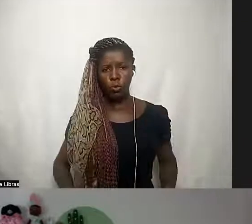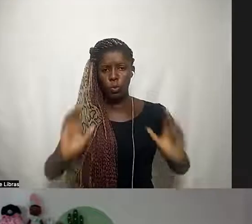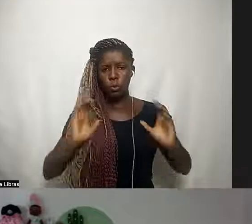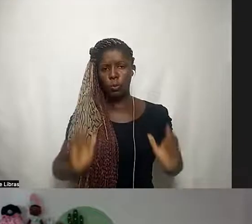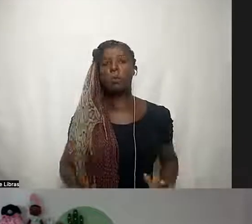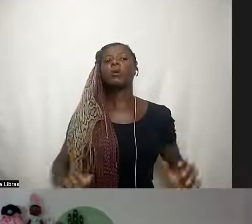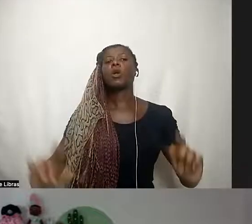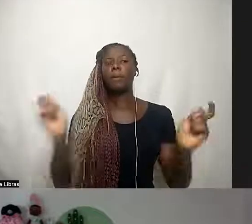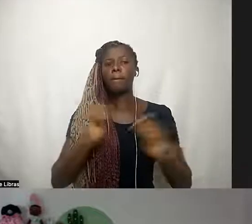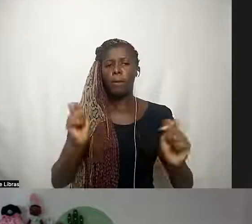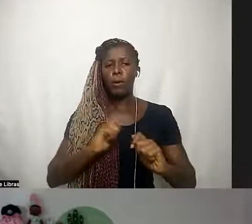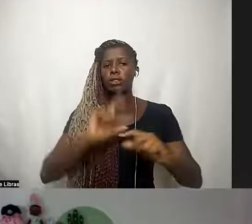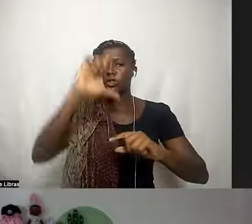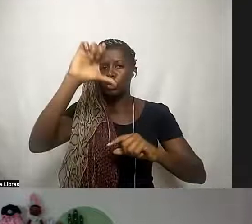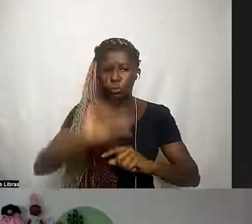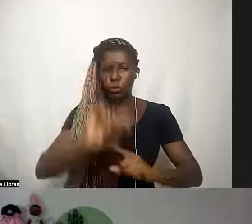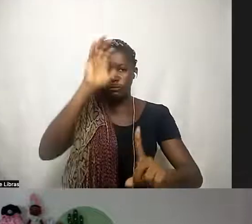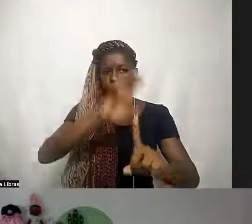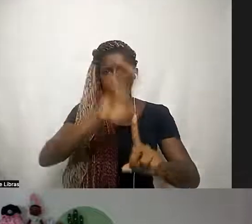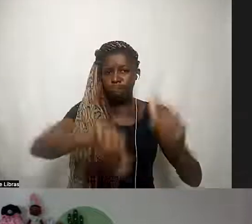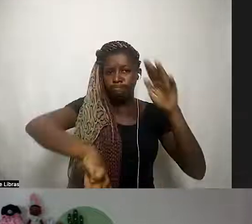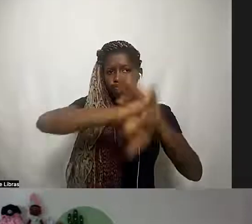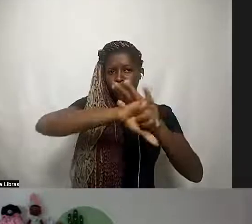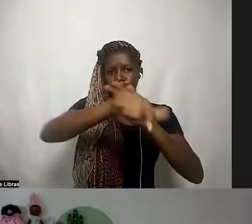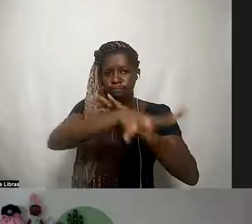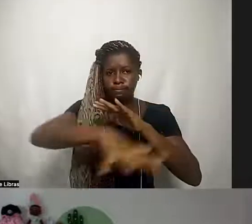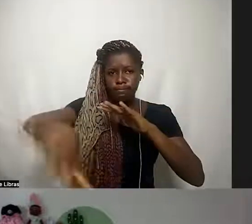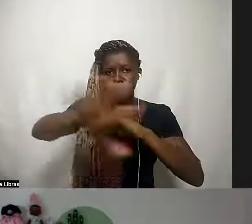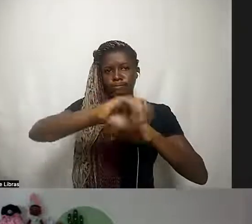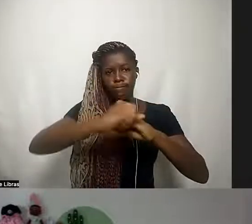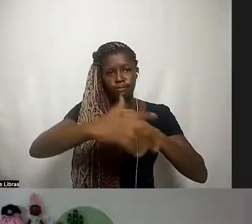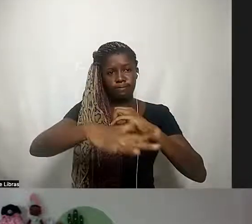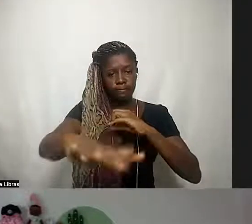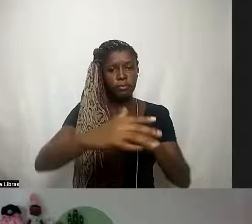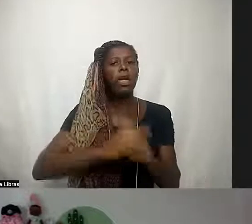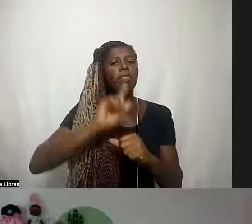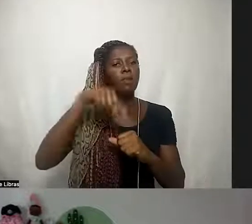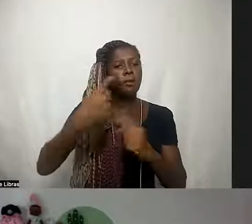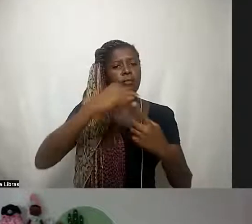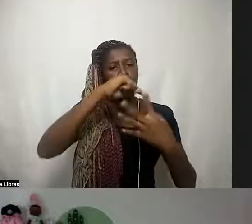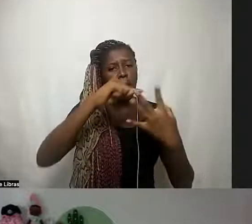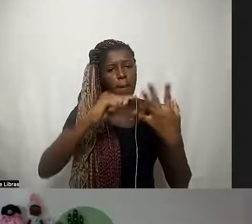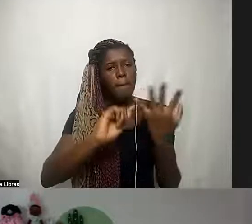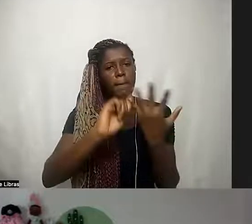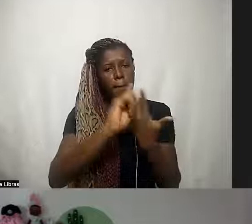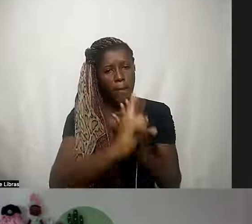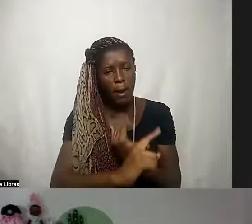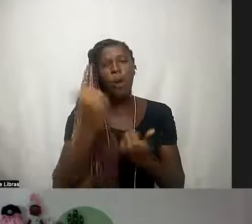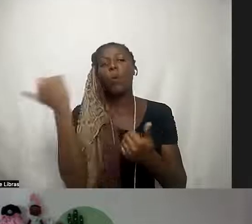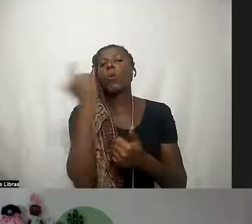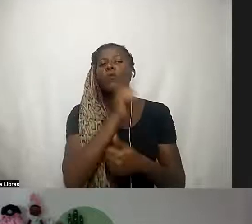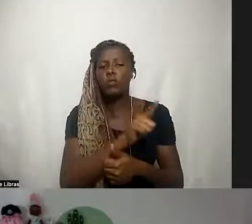and sea. We hope they use we hope they implement actions that